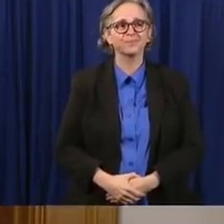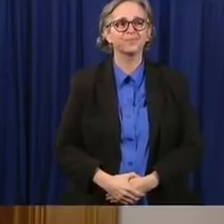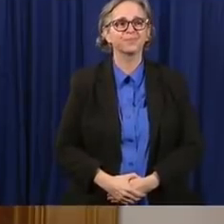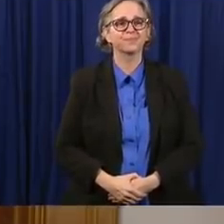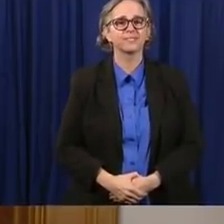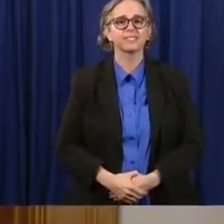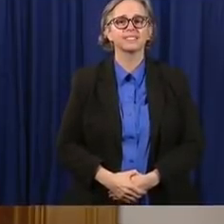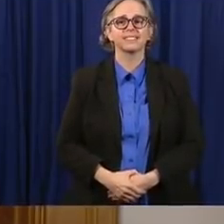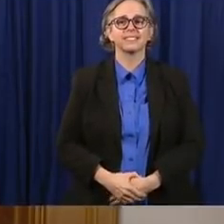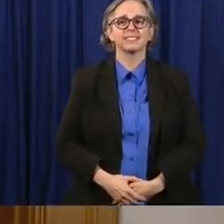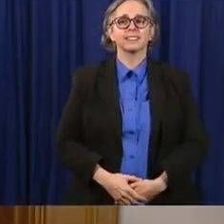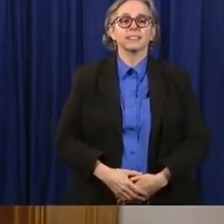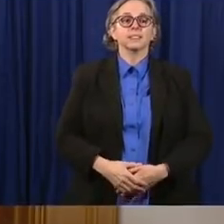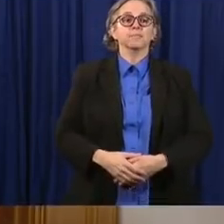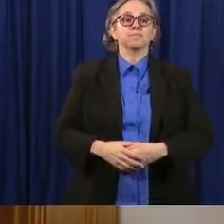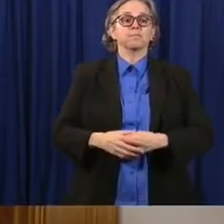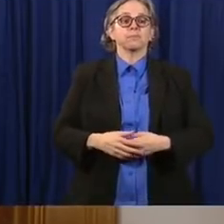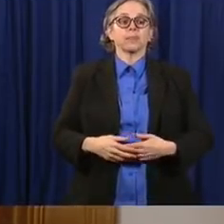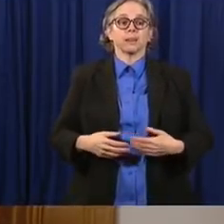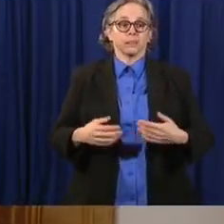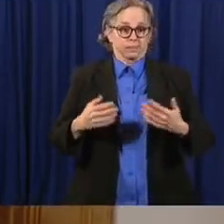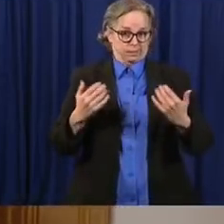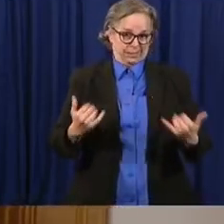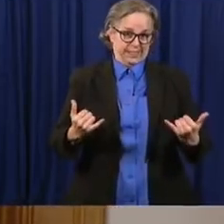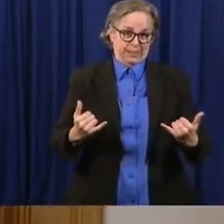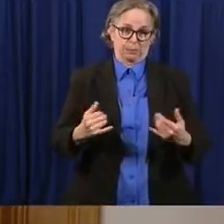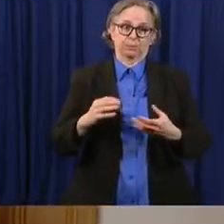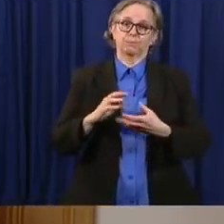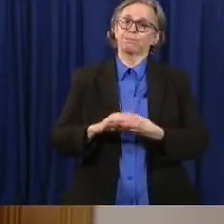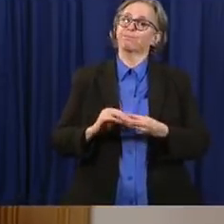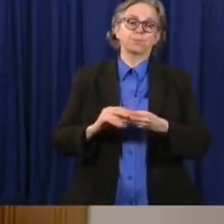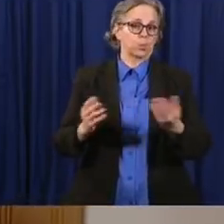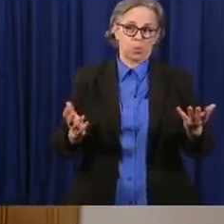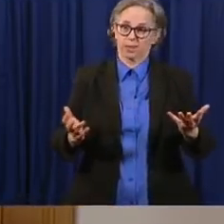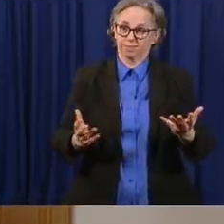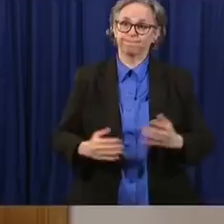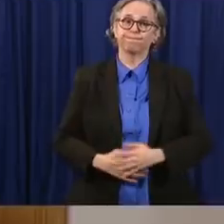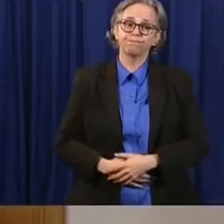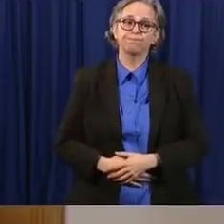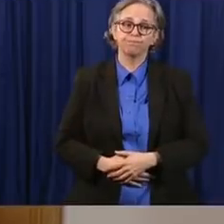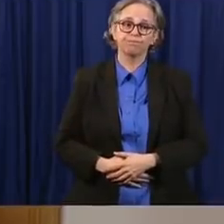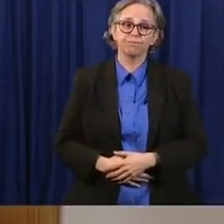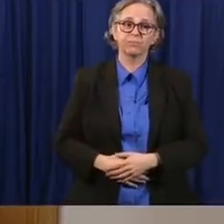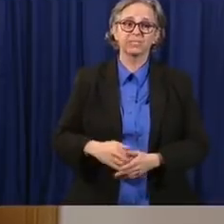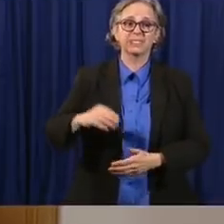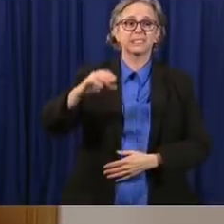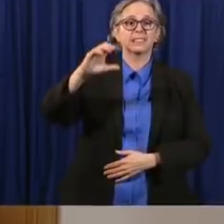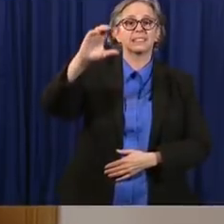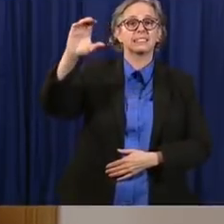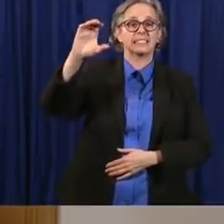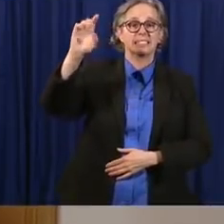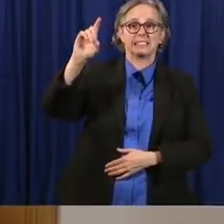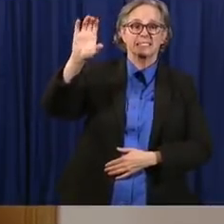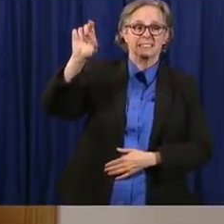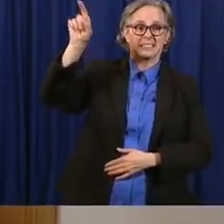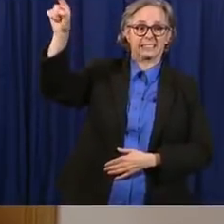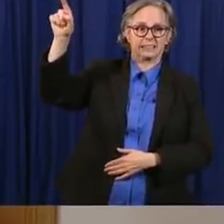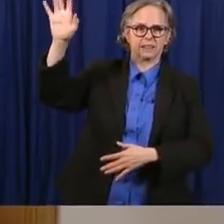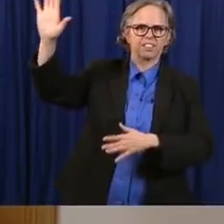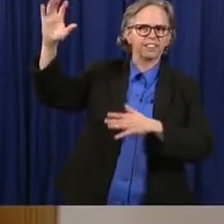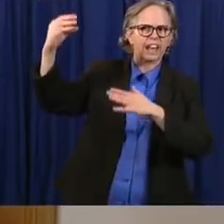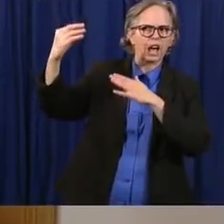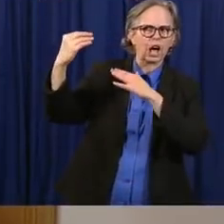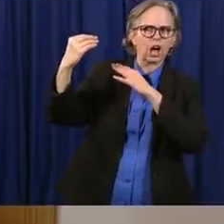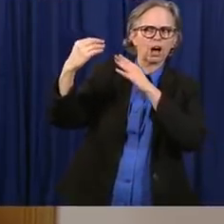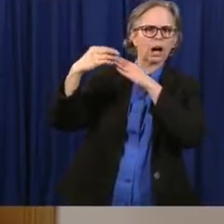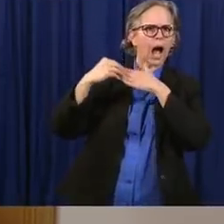I want to talk today about a change in CDC guidance that they